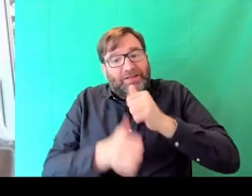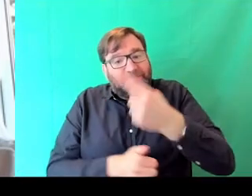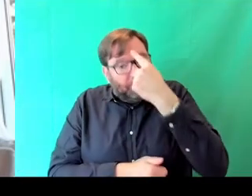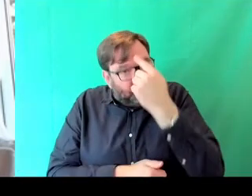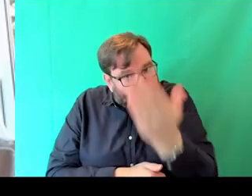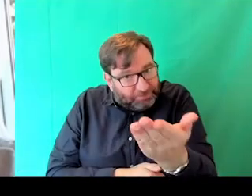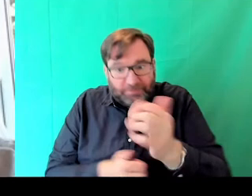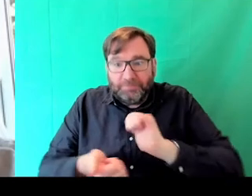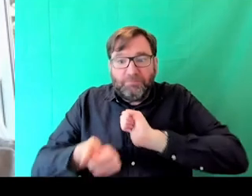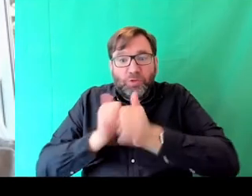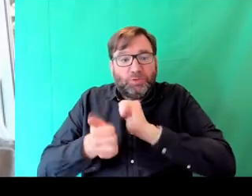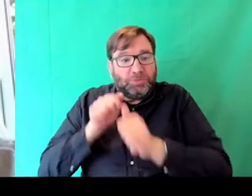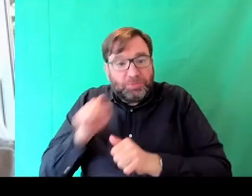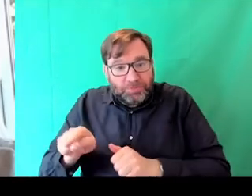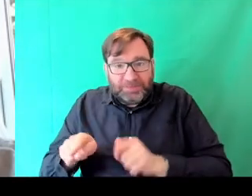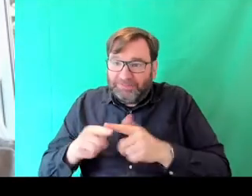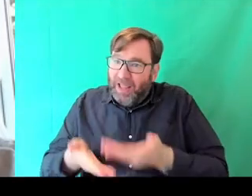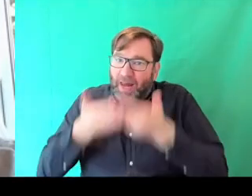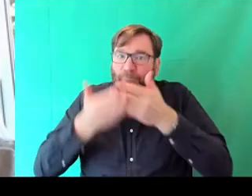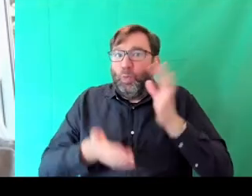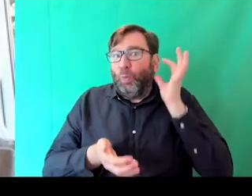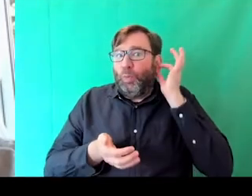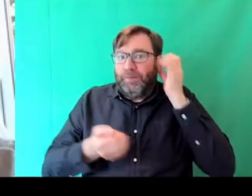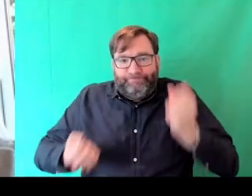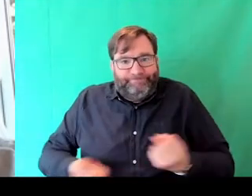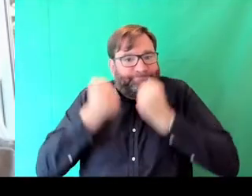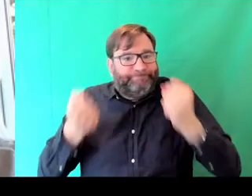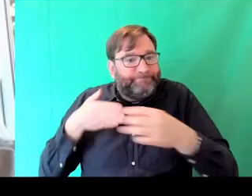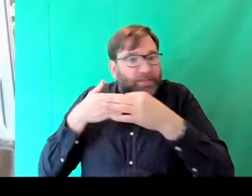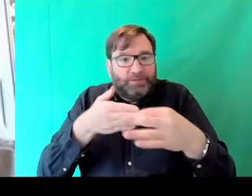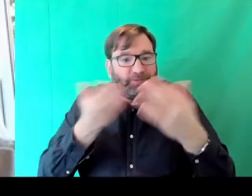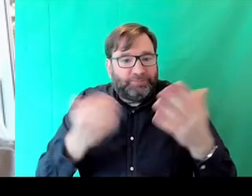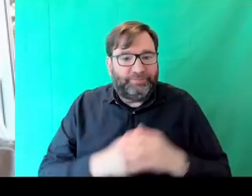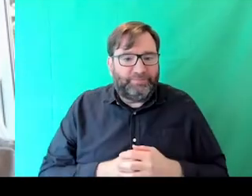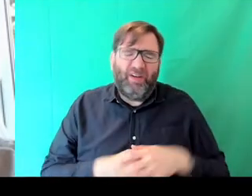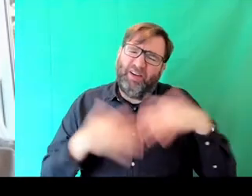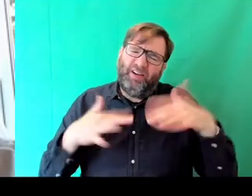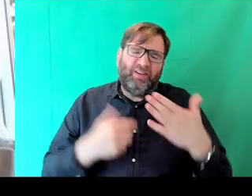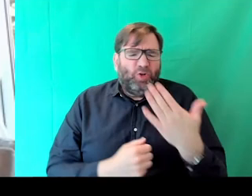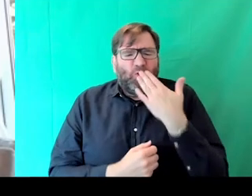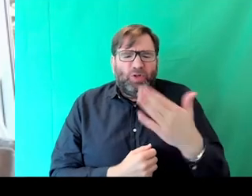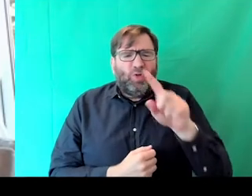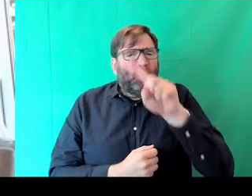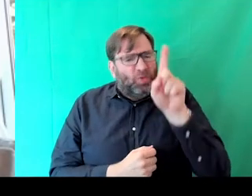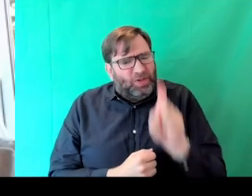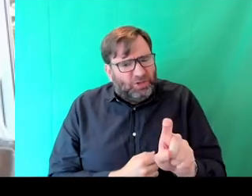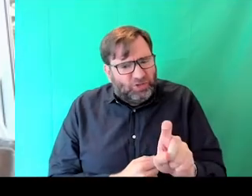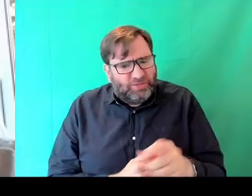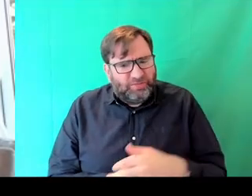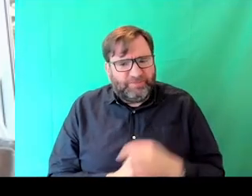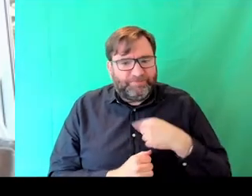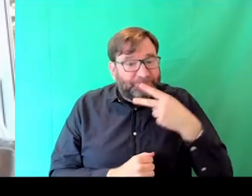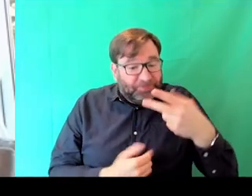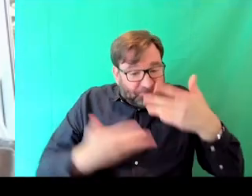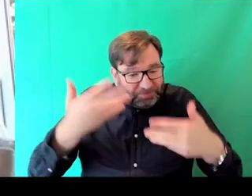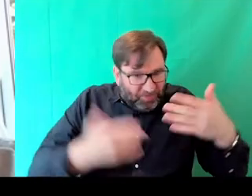ladies. But yeah, I think, so the biggest thing is that from the second we're